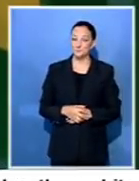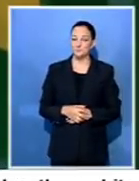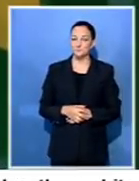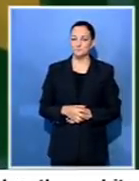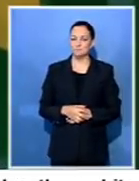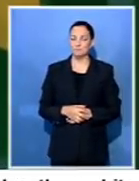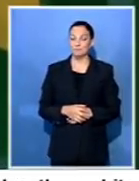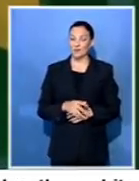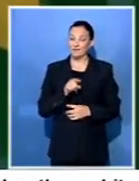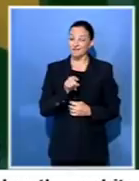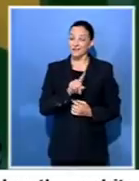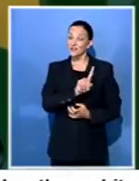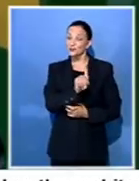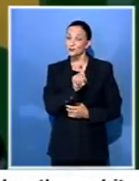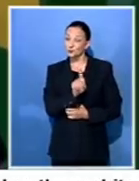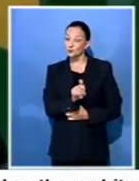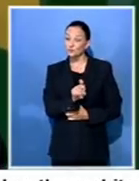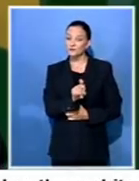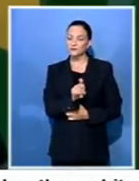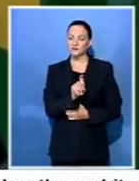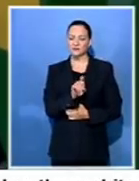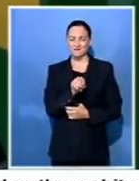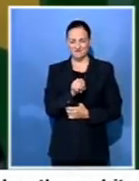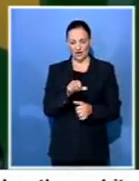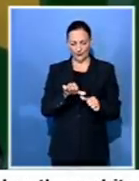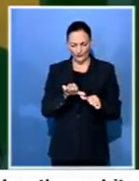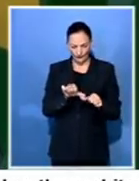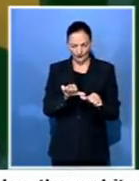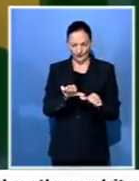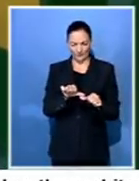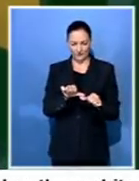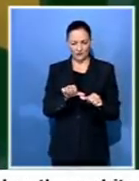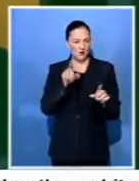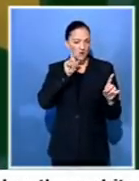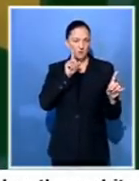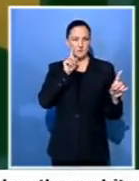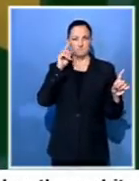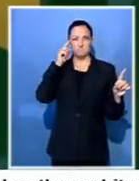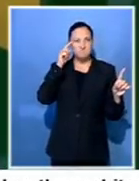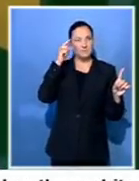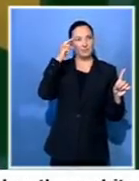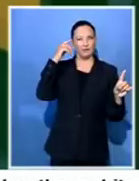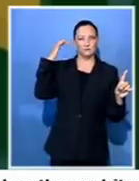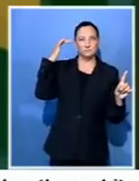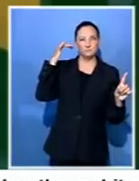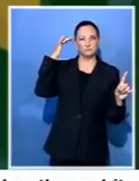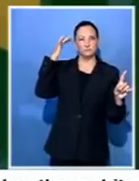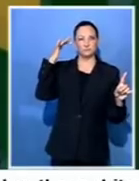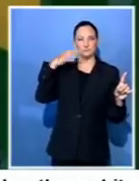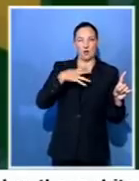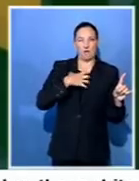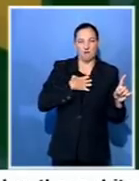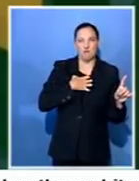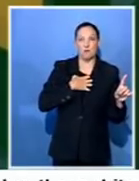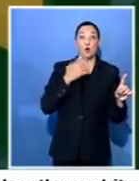It was a question that continued to occupy him during his tenure as